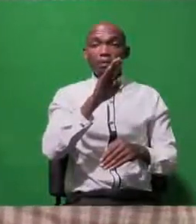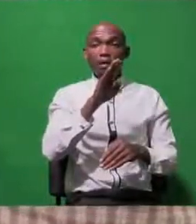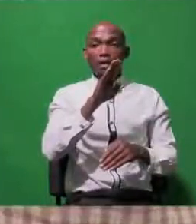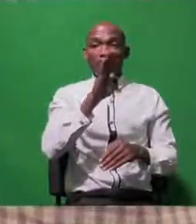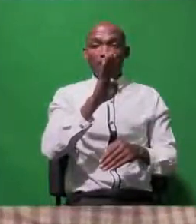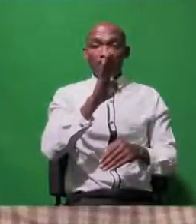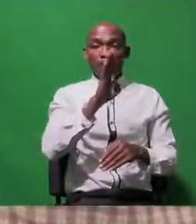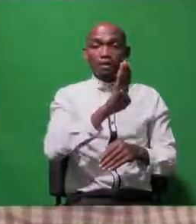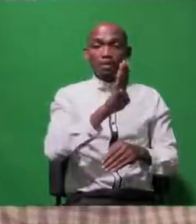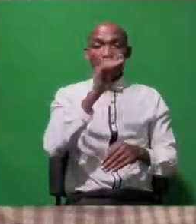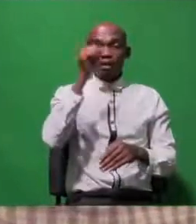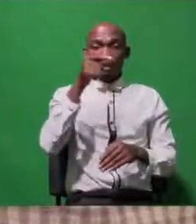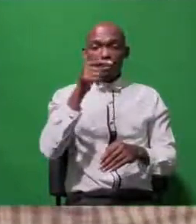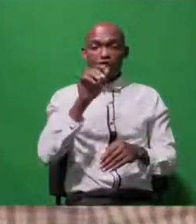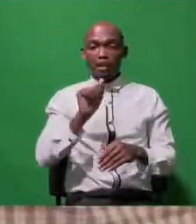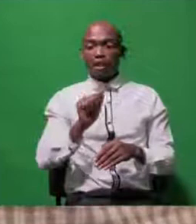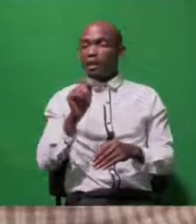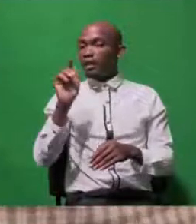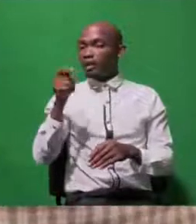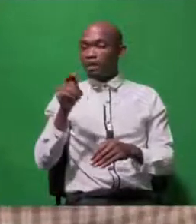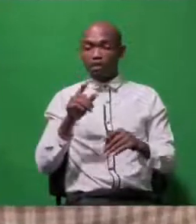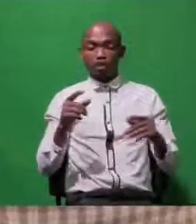see? So this is the lines AB.